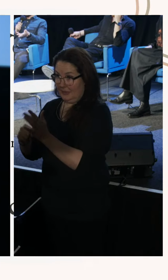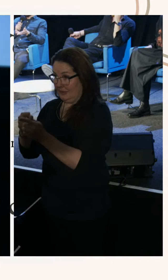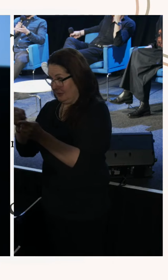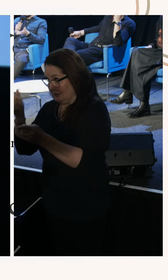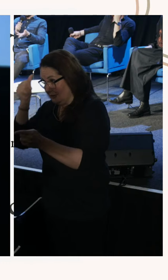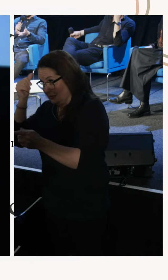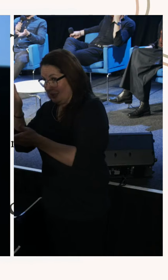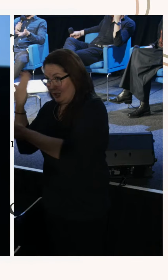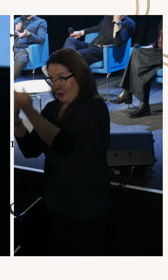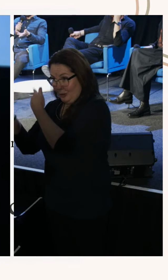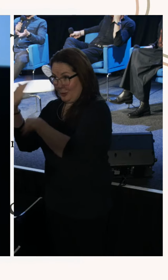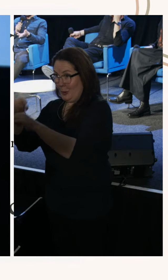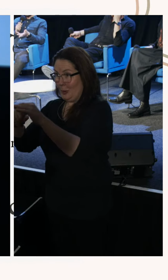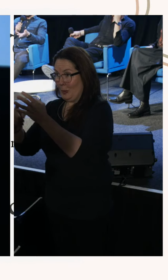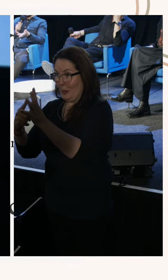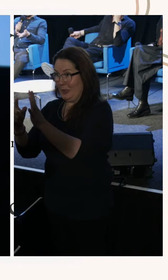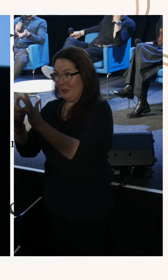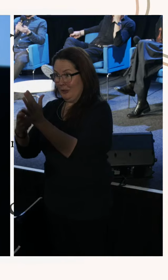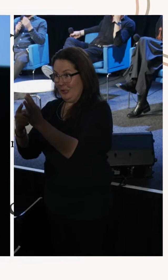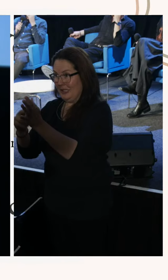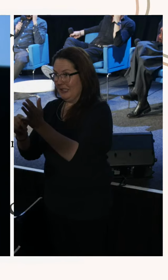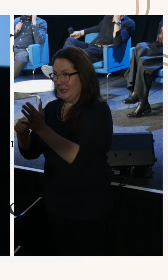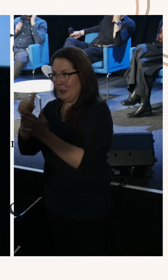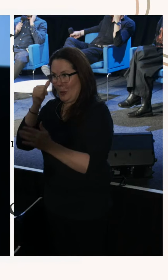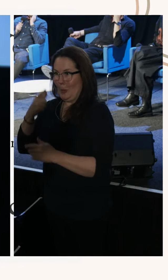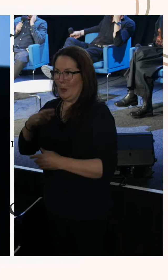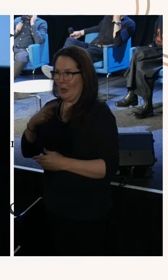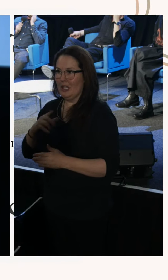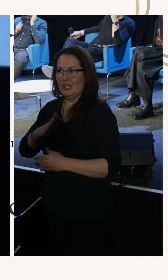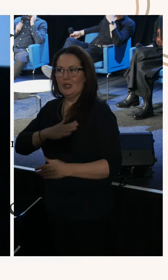Quadrant knows why that's interesting.